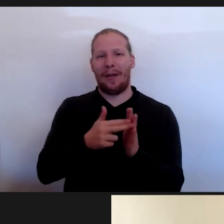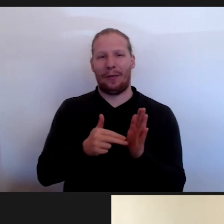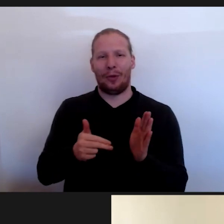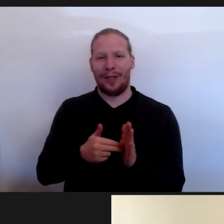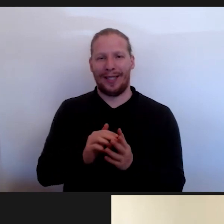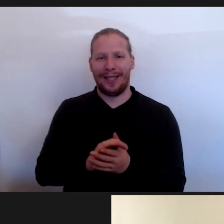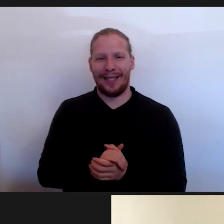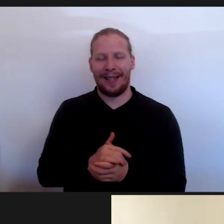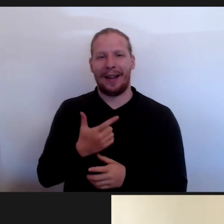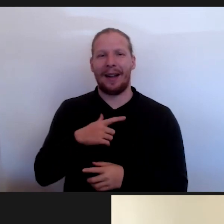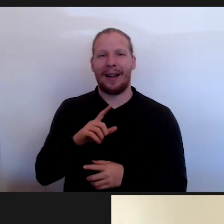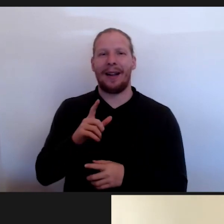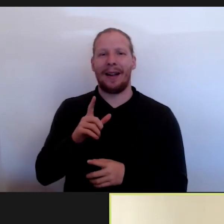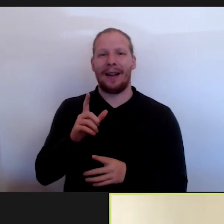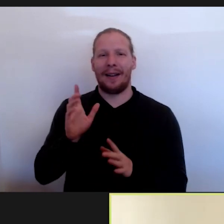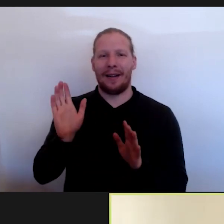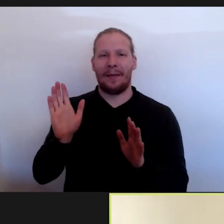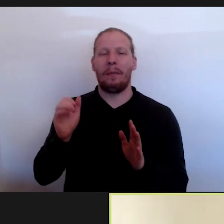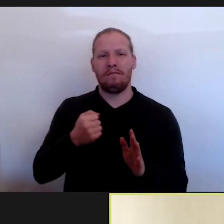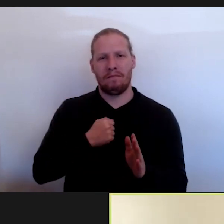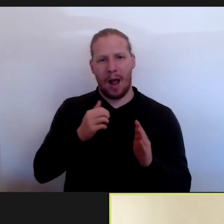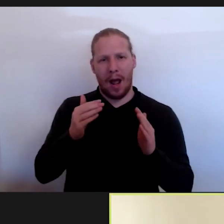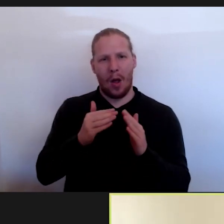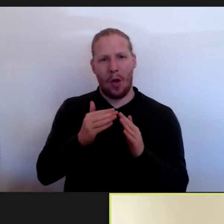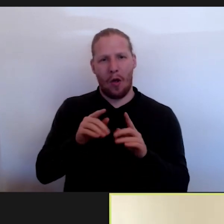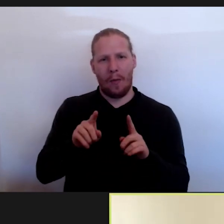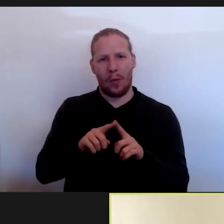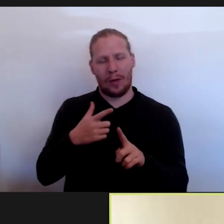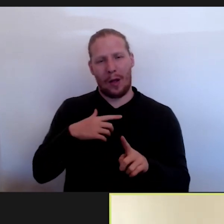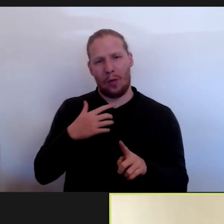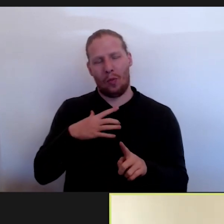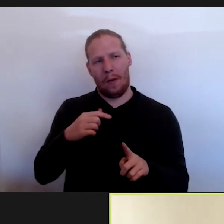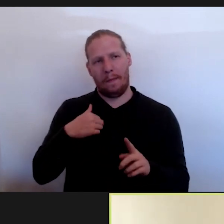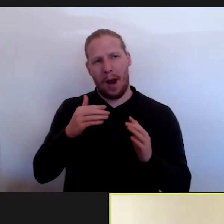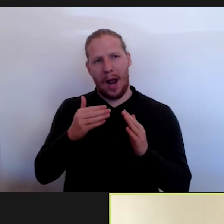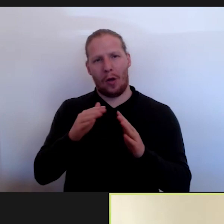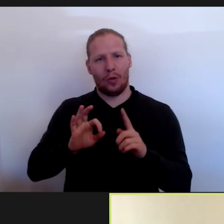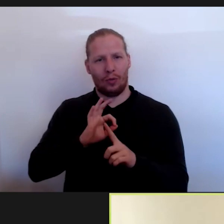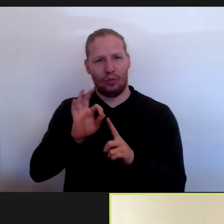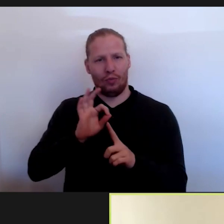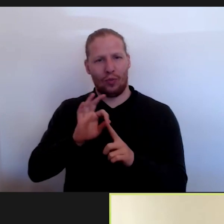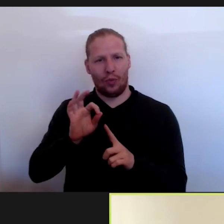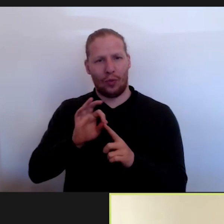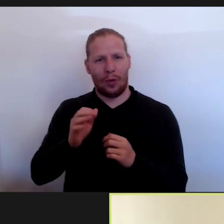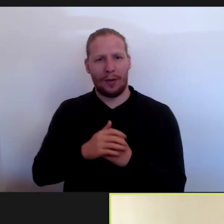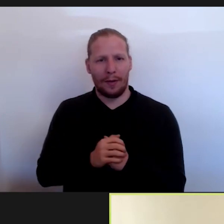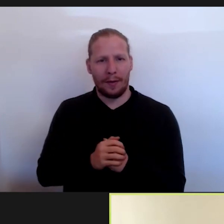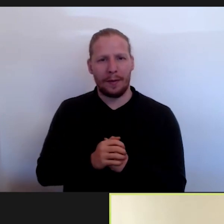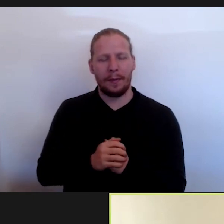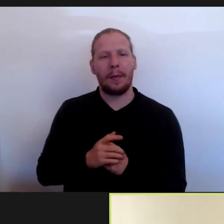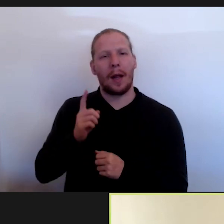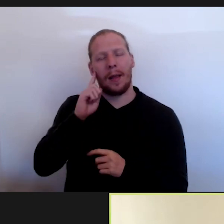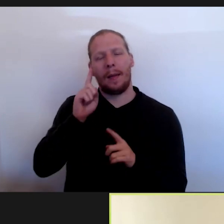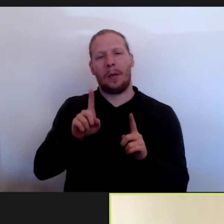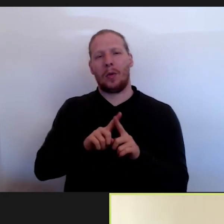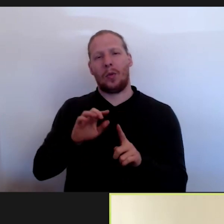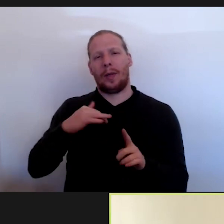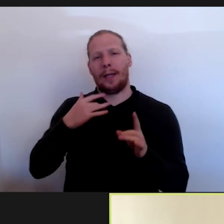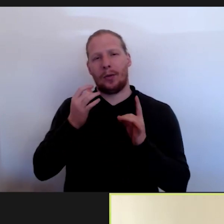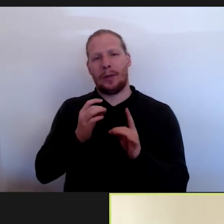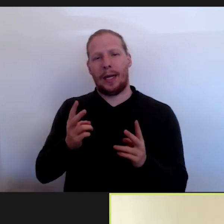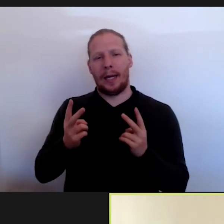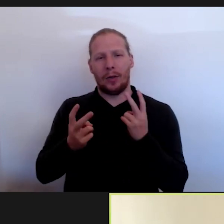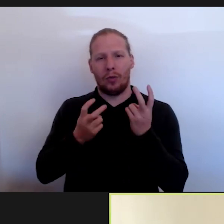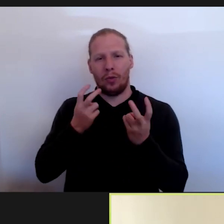also a home of my home, and I want my home to improve. So I think we need to also start to look at, again,